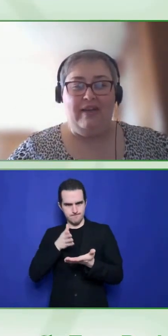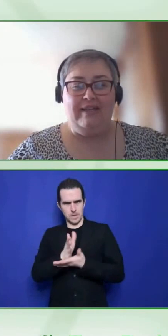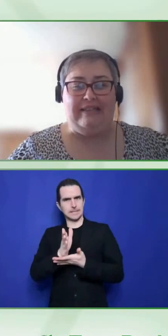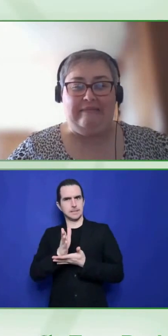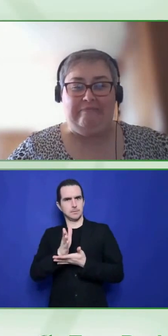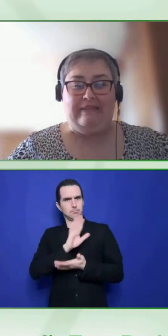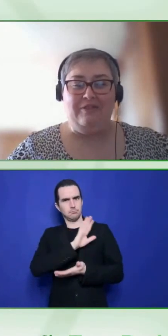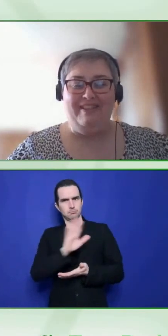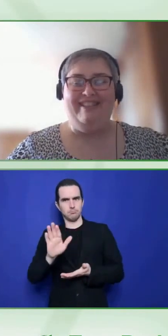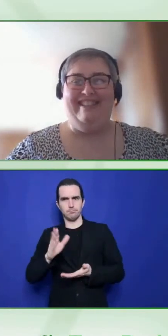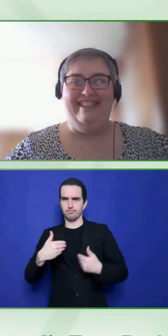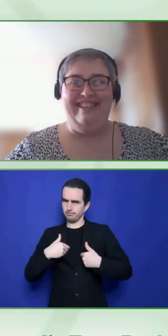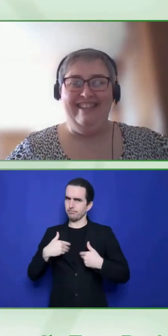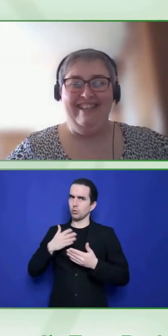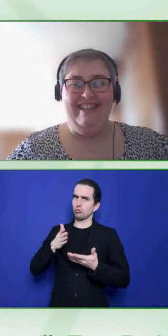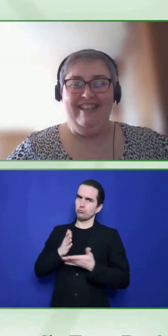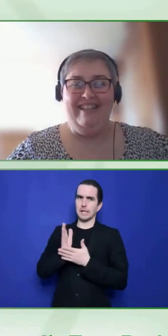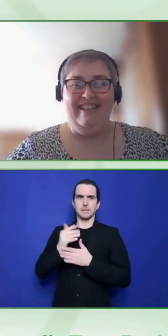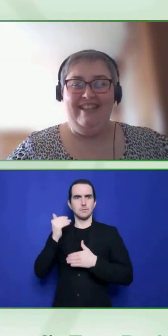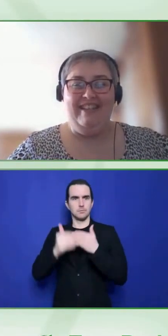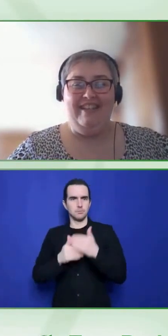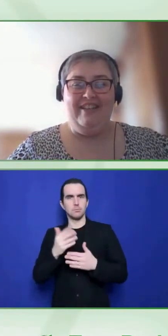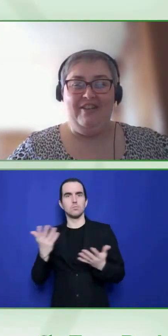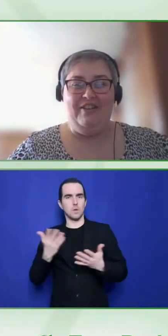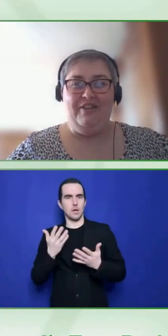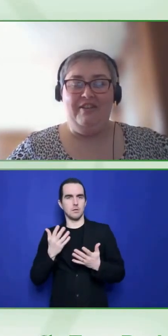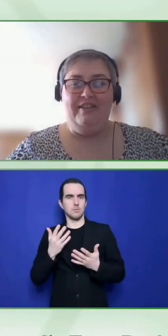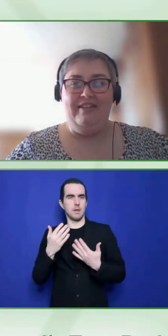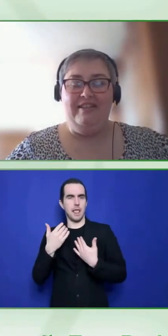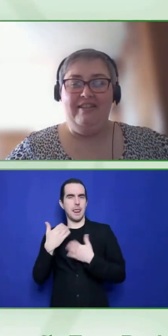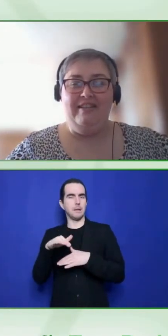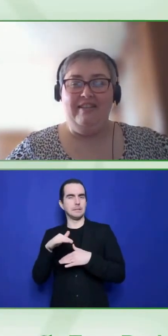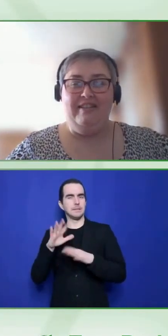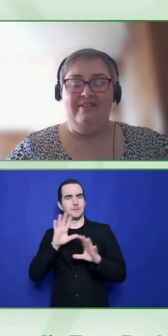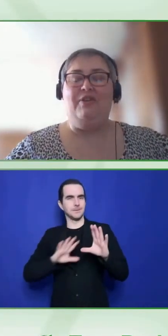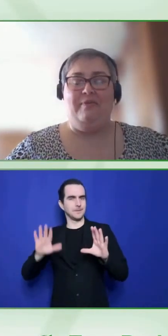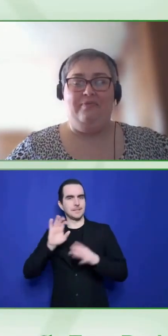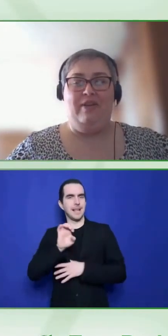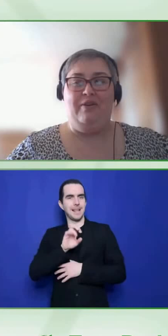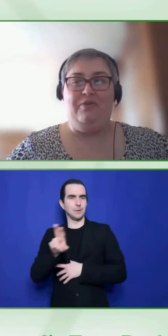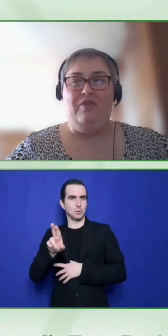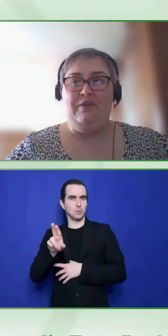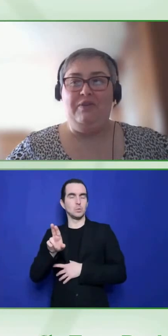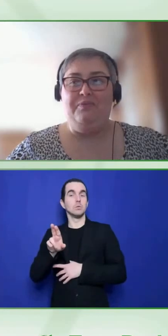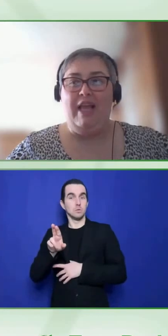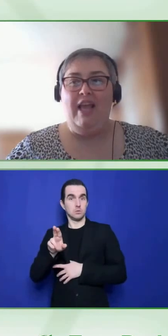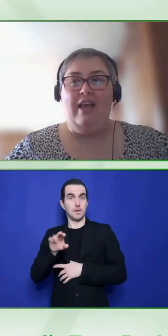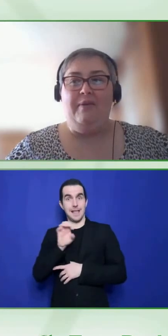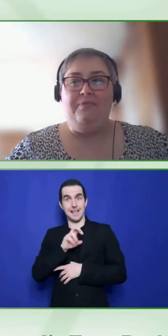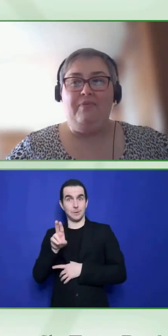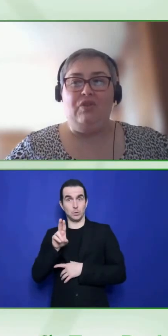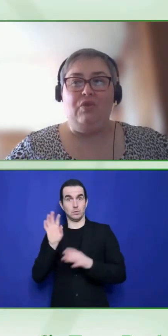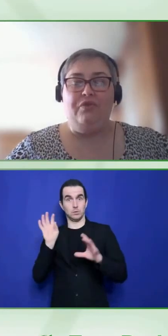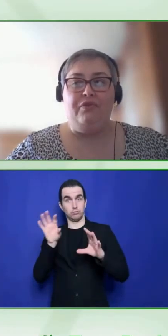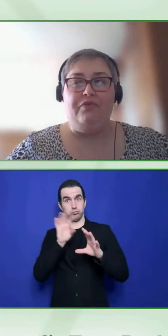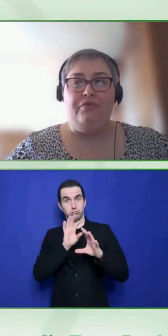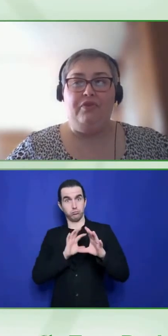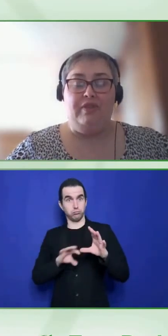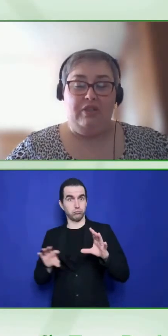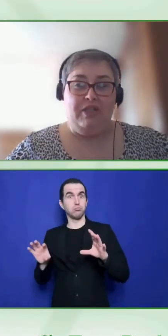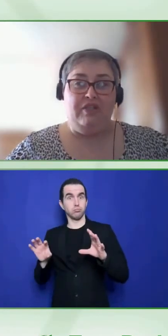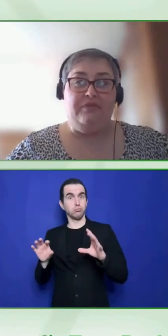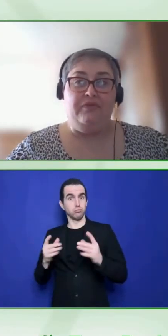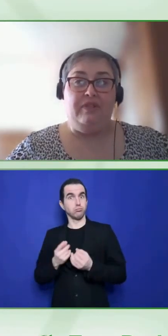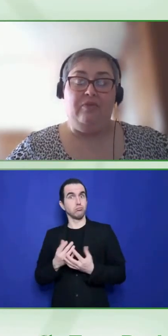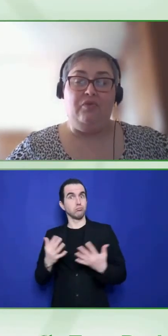is fine. No? Yes, we hear you very well. Okay, very good, very good. So